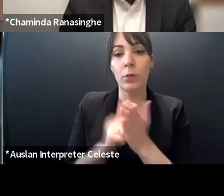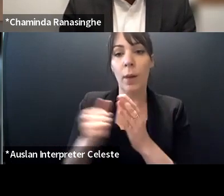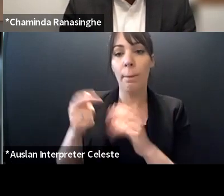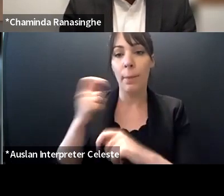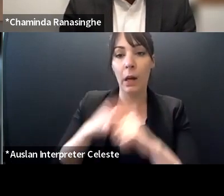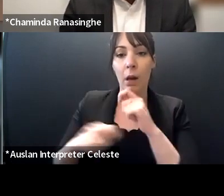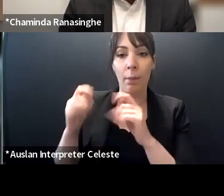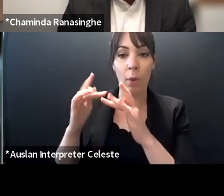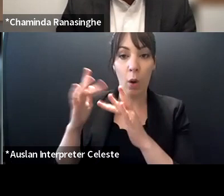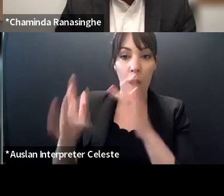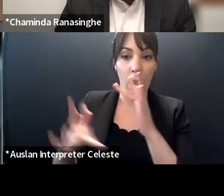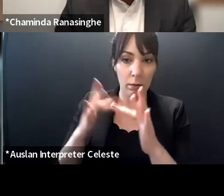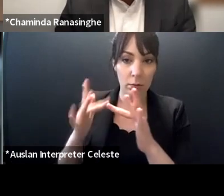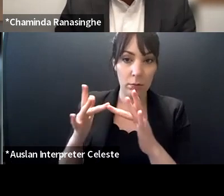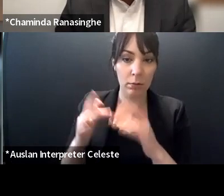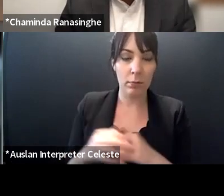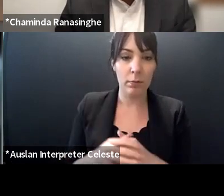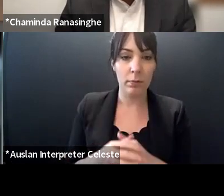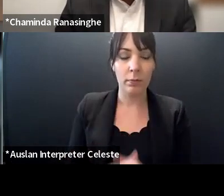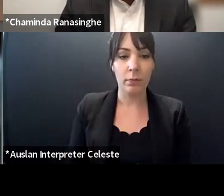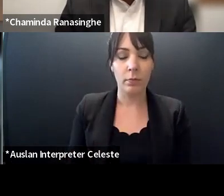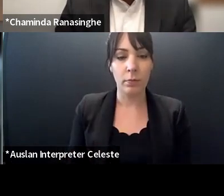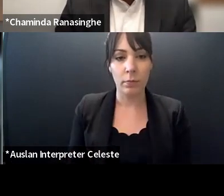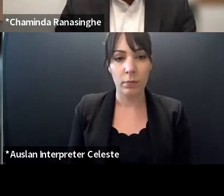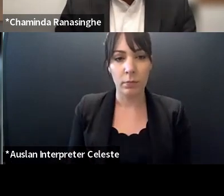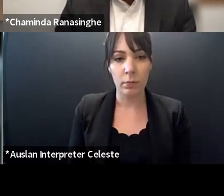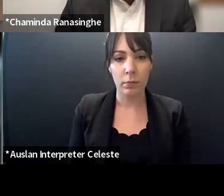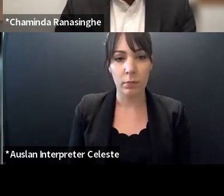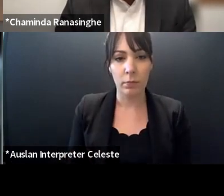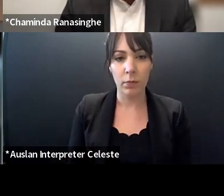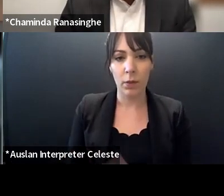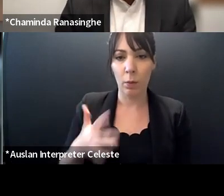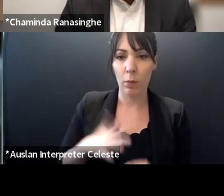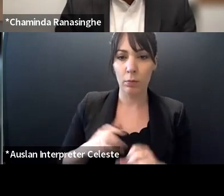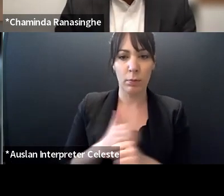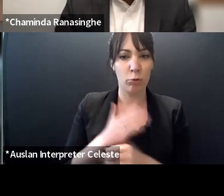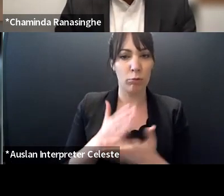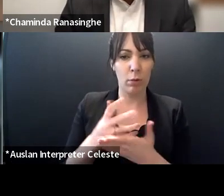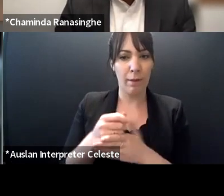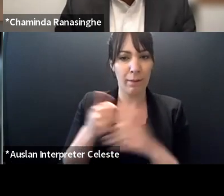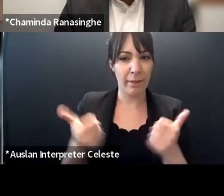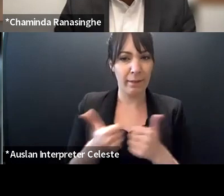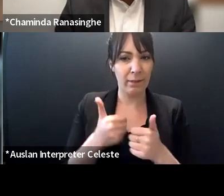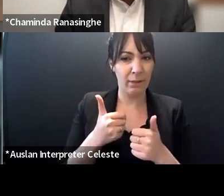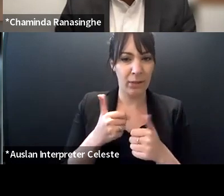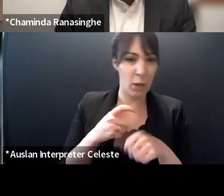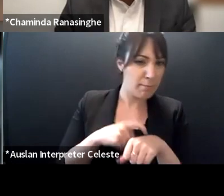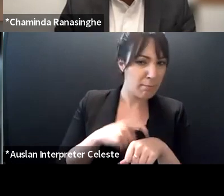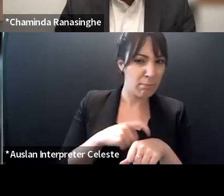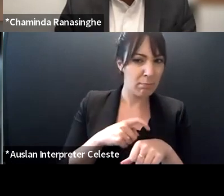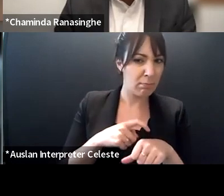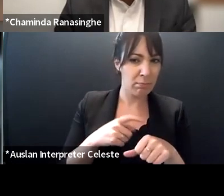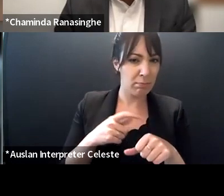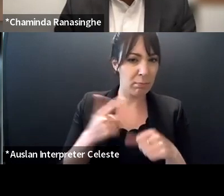give you time rather than add more to it? And that to me was the key to sort of working around the process,